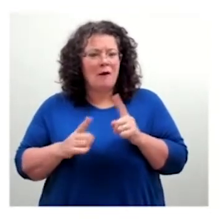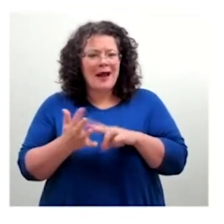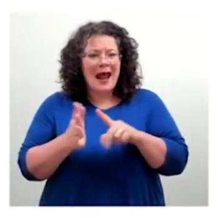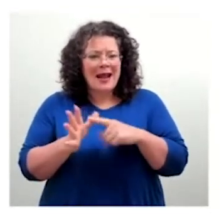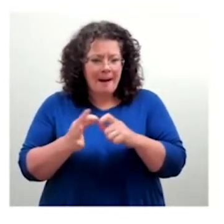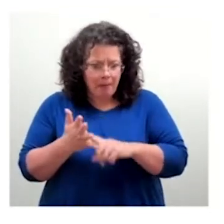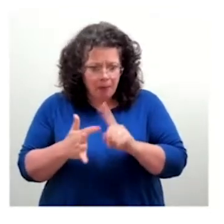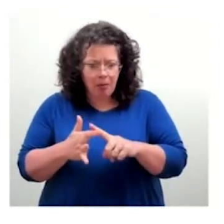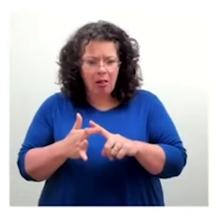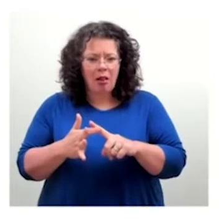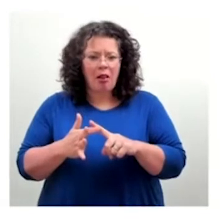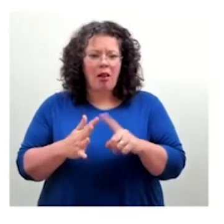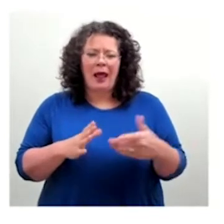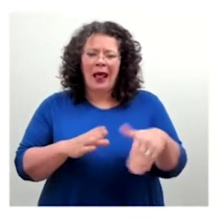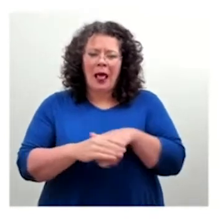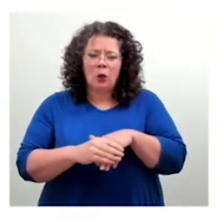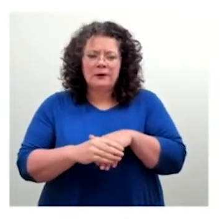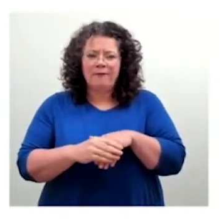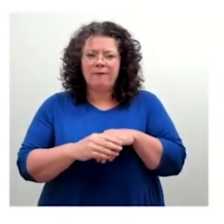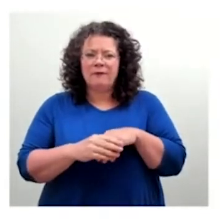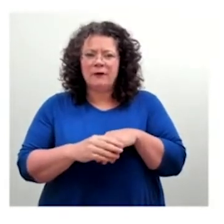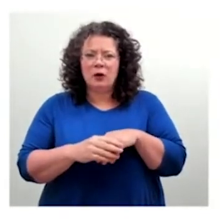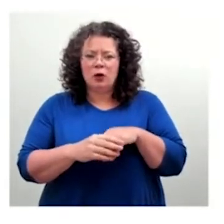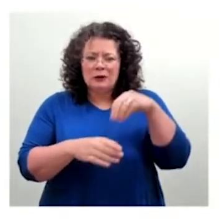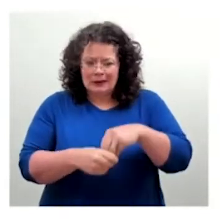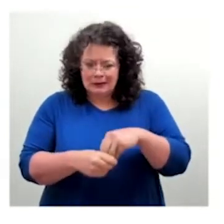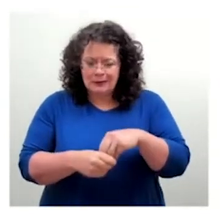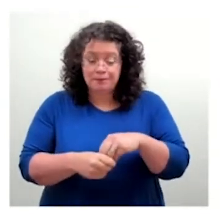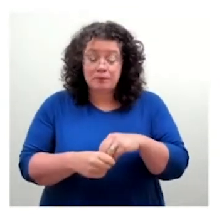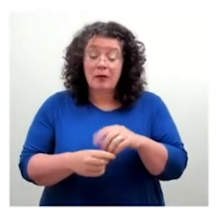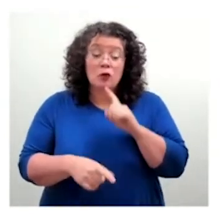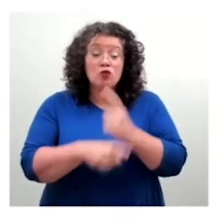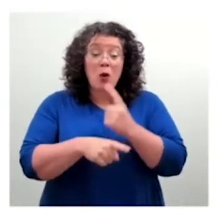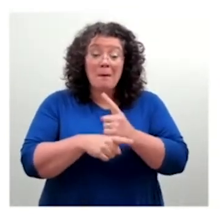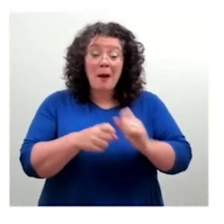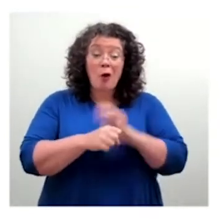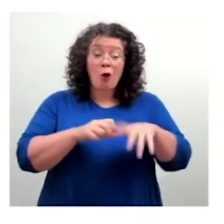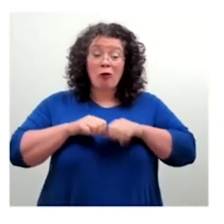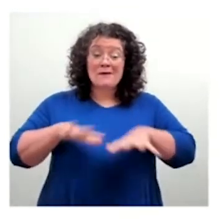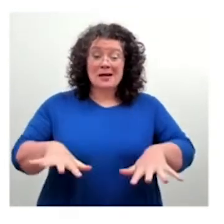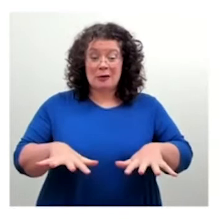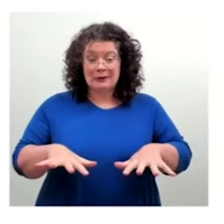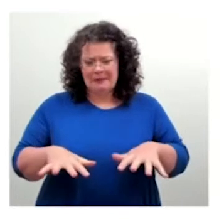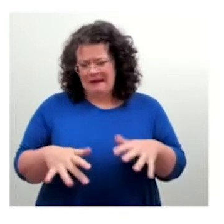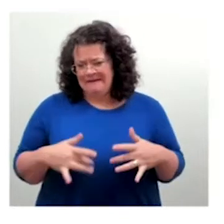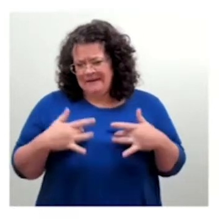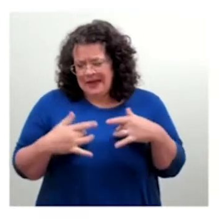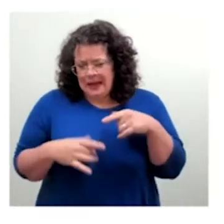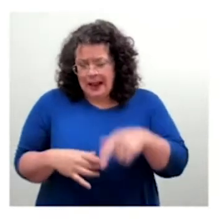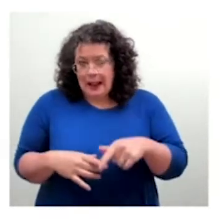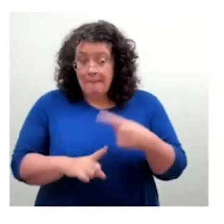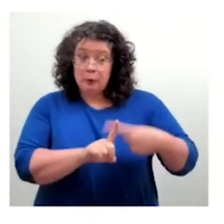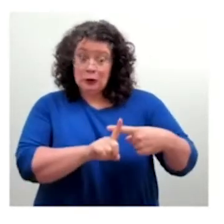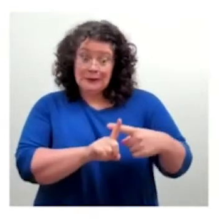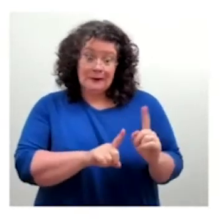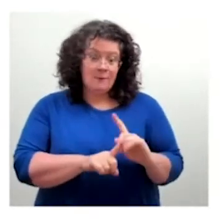positive part of it is the fact that people who are doing projects in Africa, or even you have products and services in